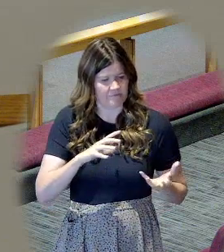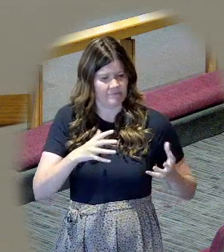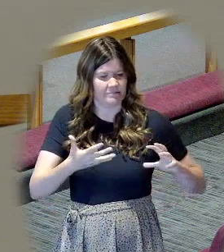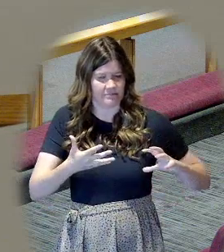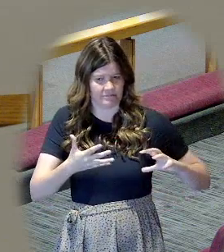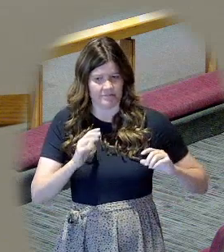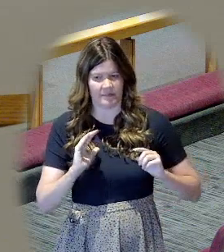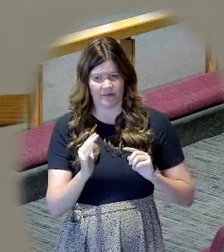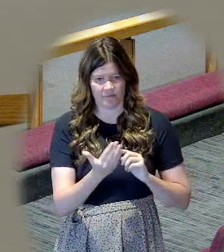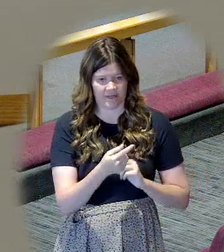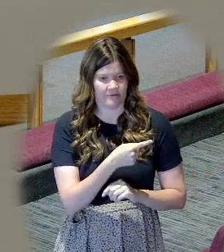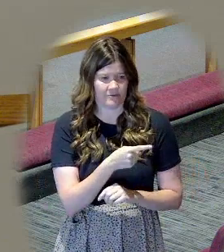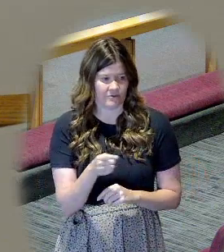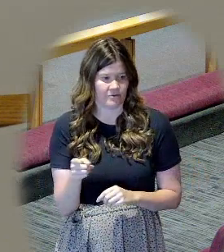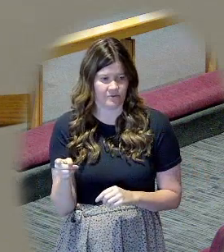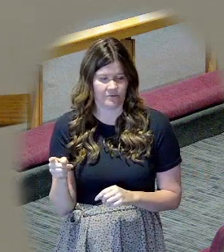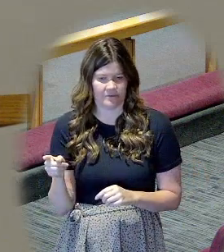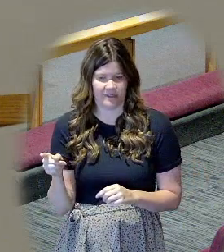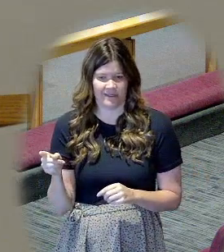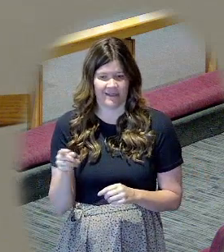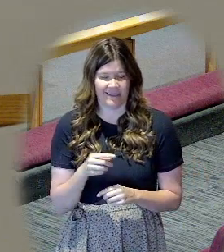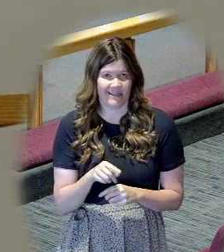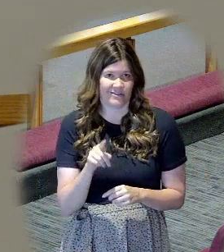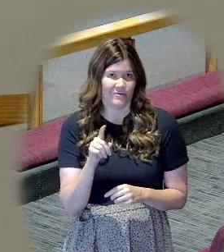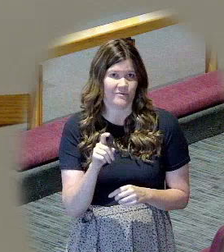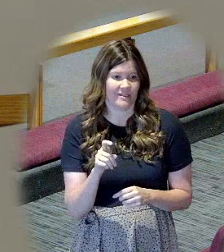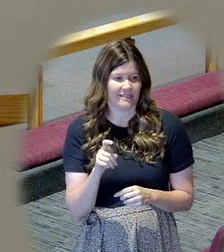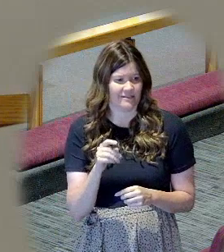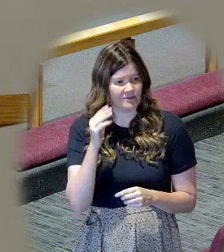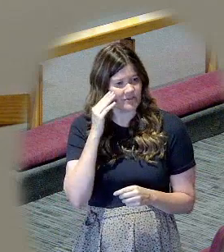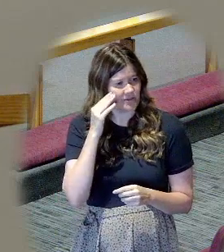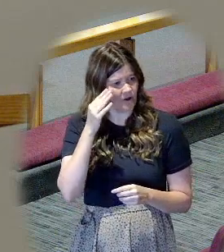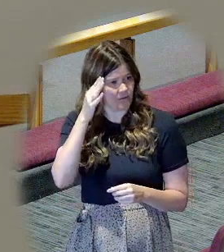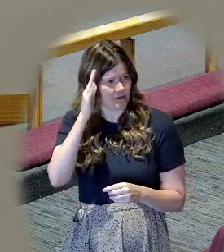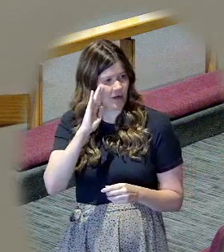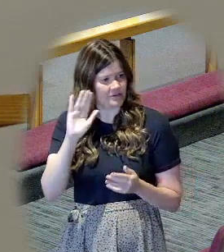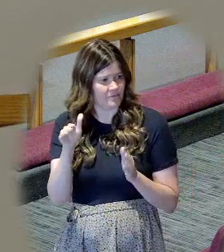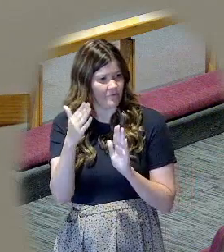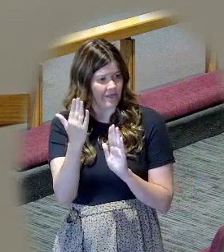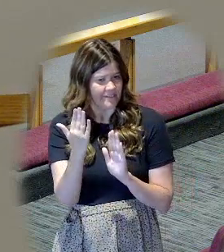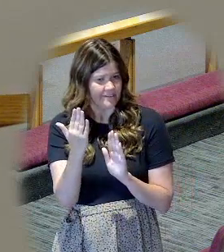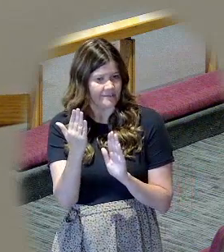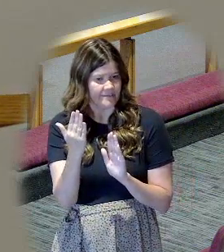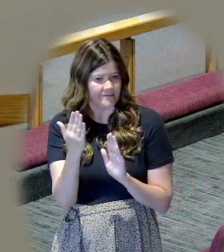you and you need to know God's presence?